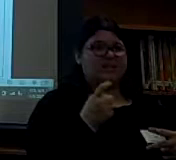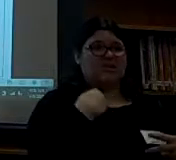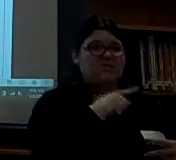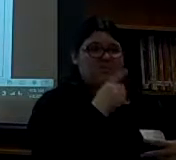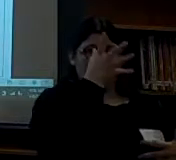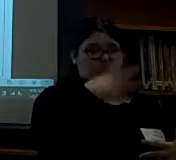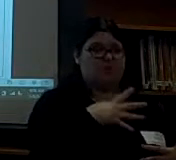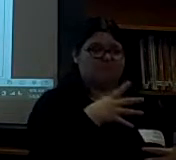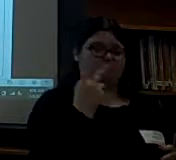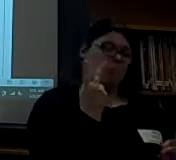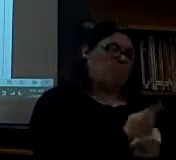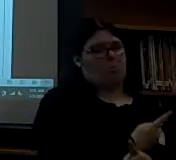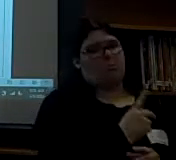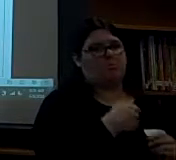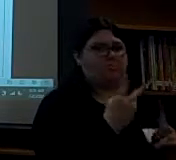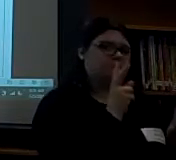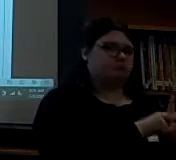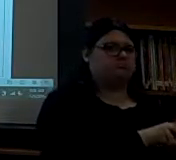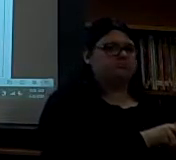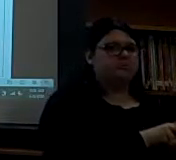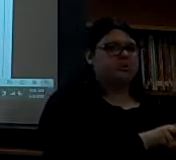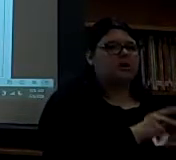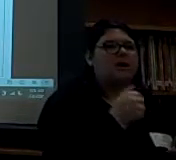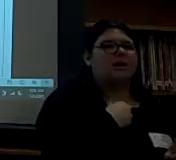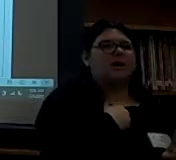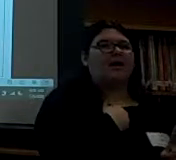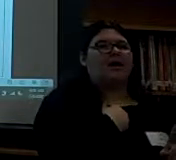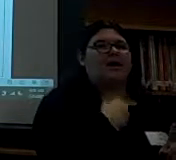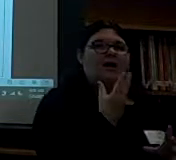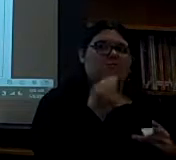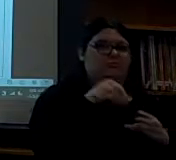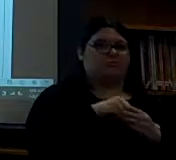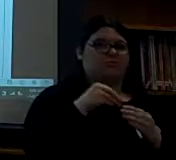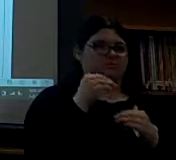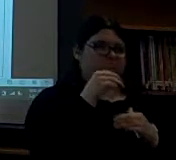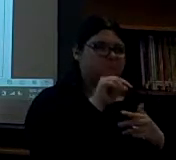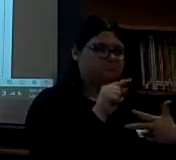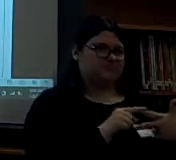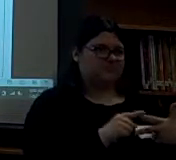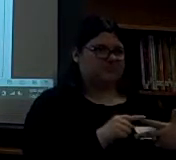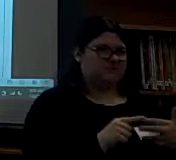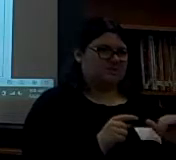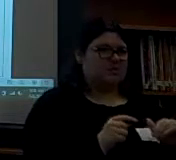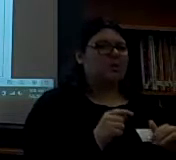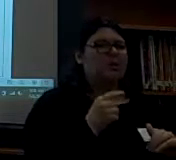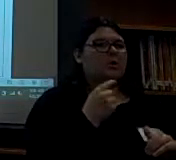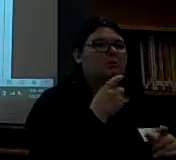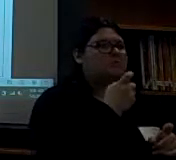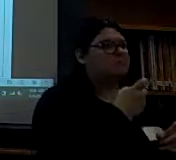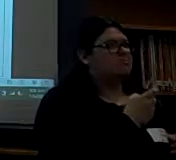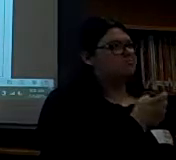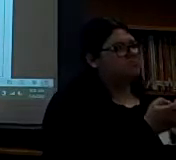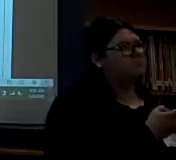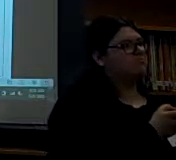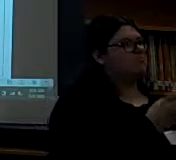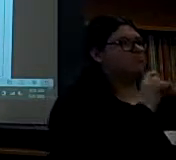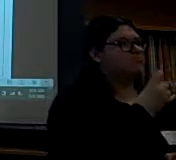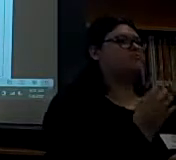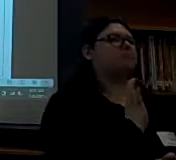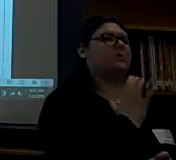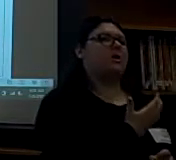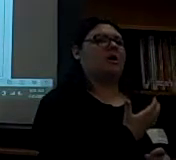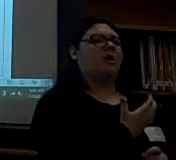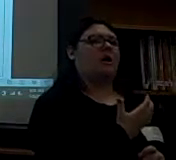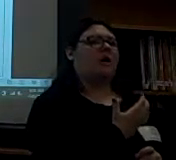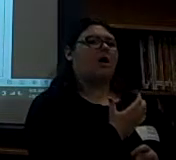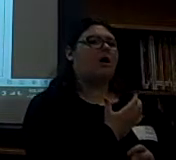parents are the worst about making deposits. And I will put myself in this category as well. We treat our kids all the time as if our agenda